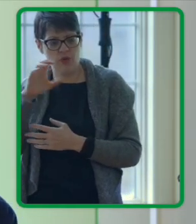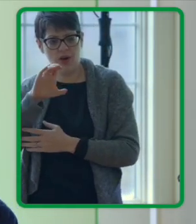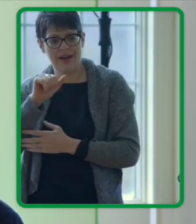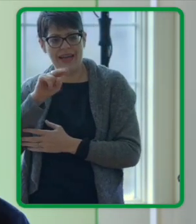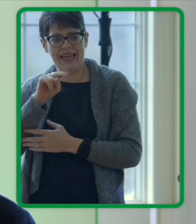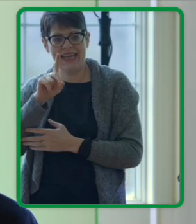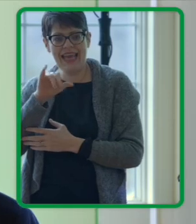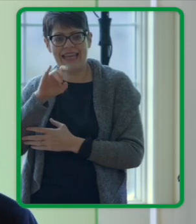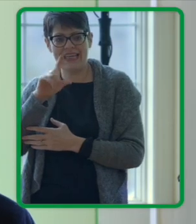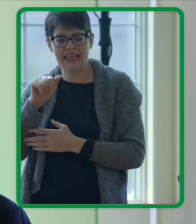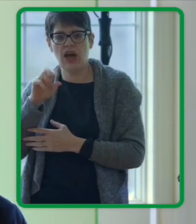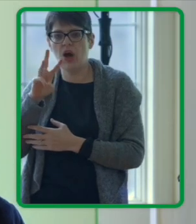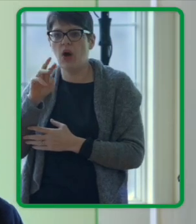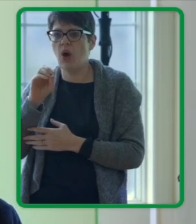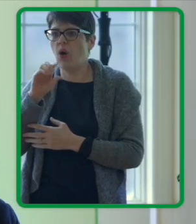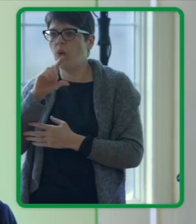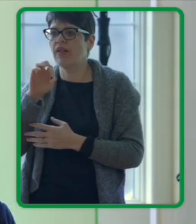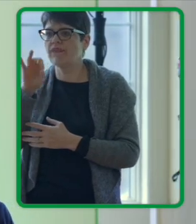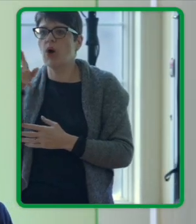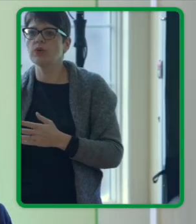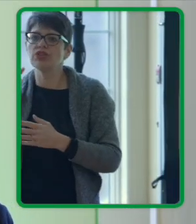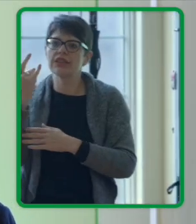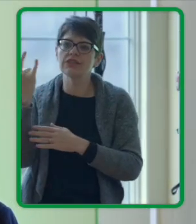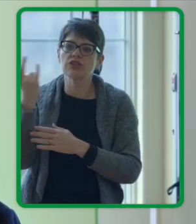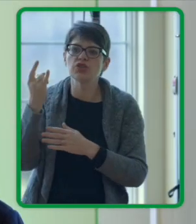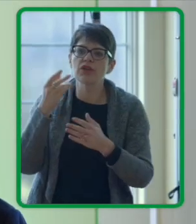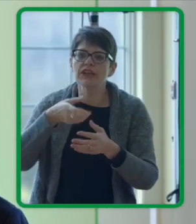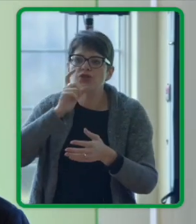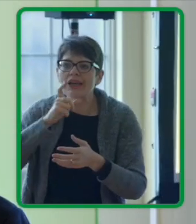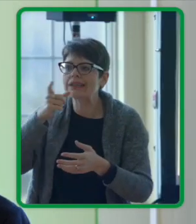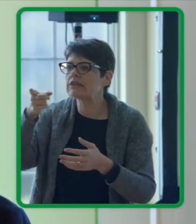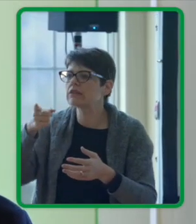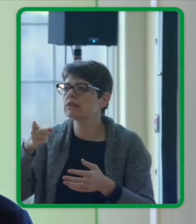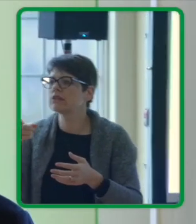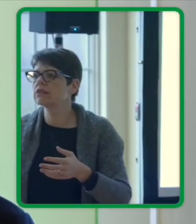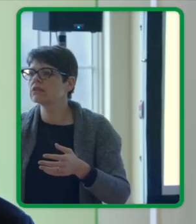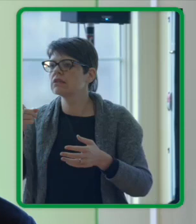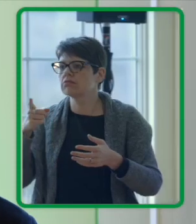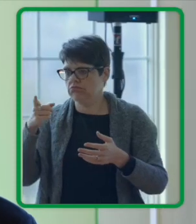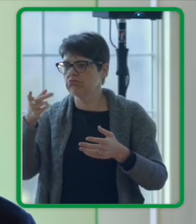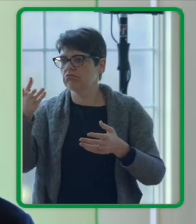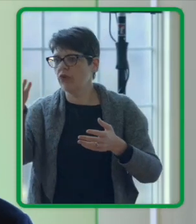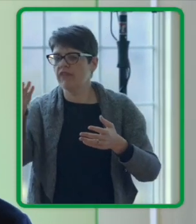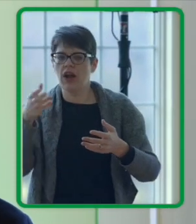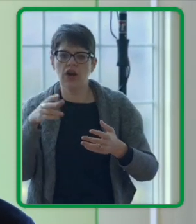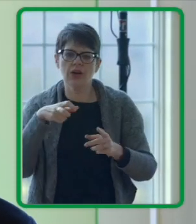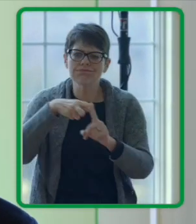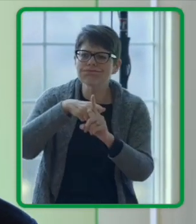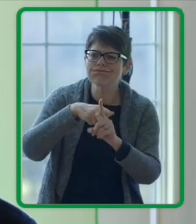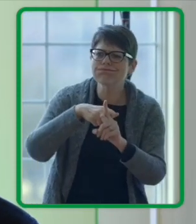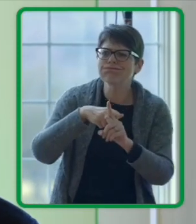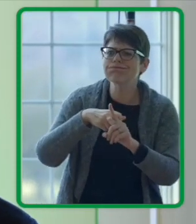who's serving our wonderful drinks and made this night happen for us. If you get the chance, you can talk to her